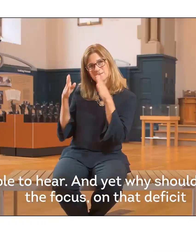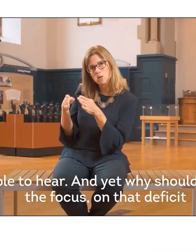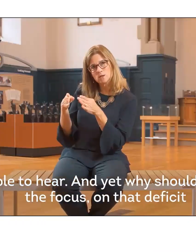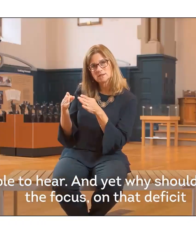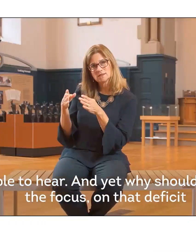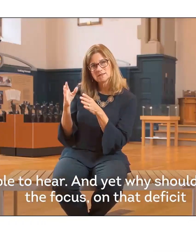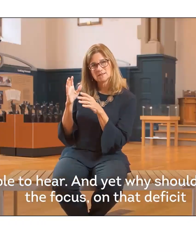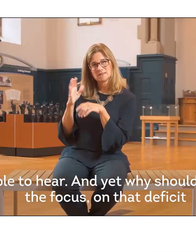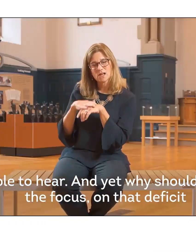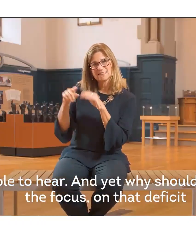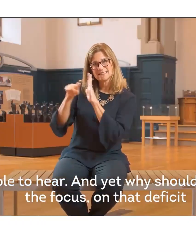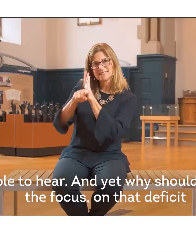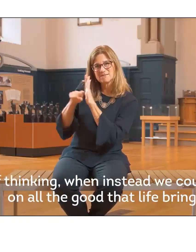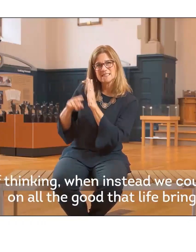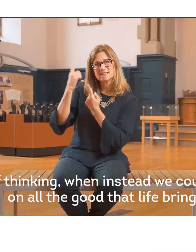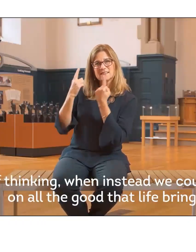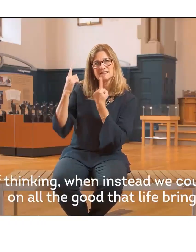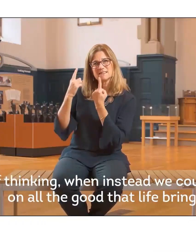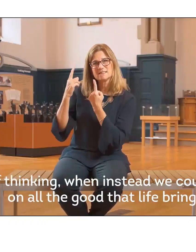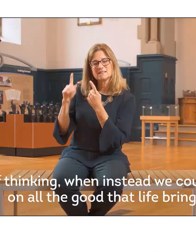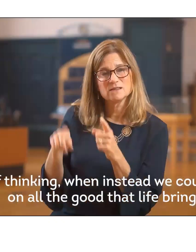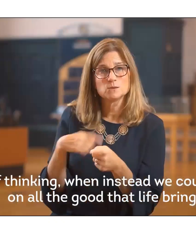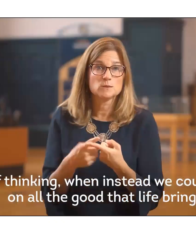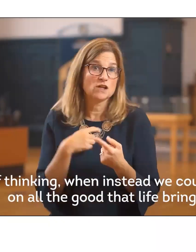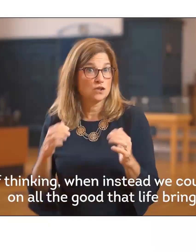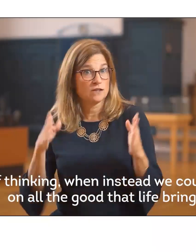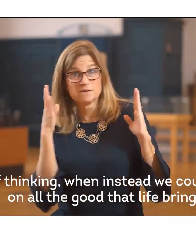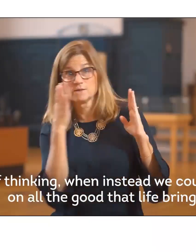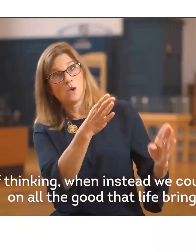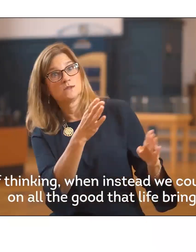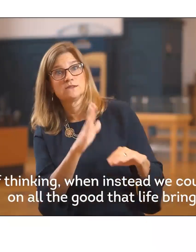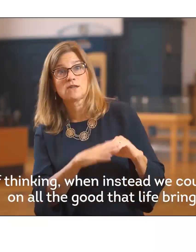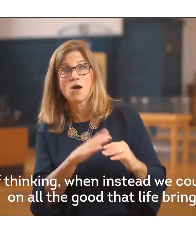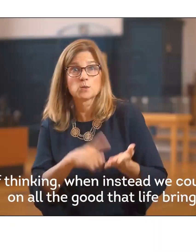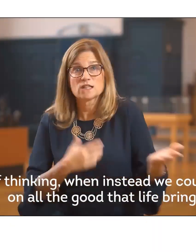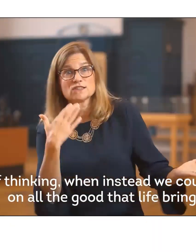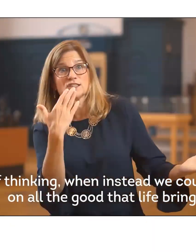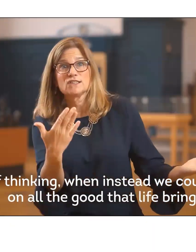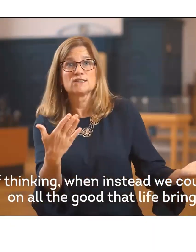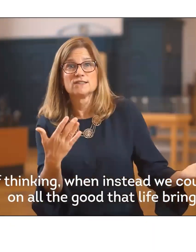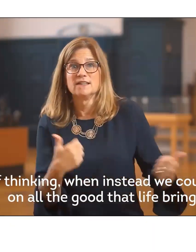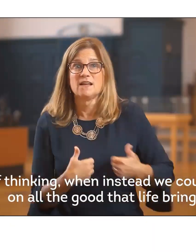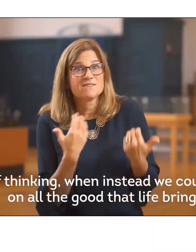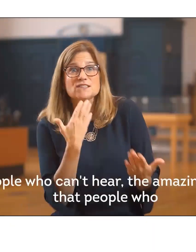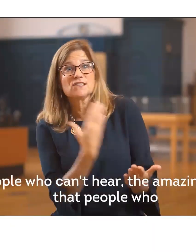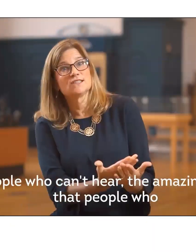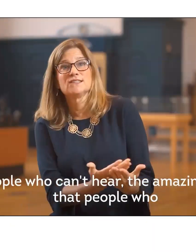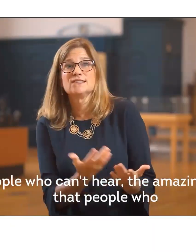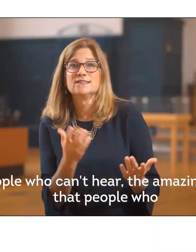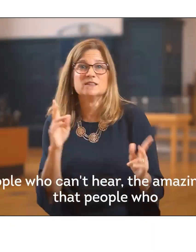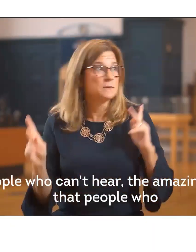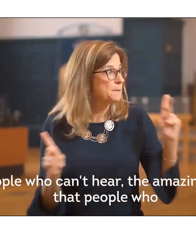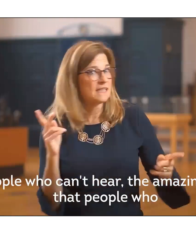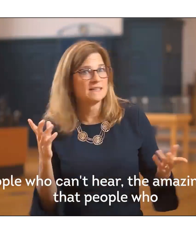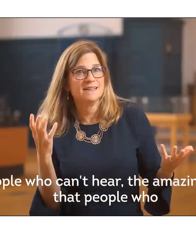the focus on that deficit way of thinking, when instead we could focus on all the good that life brings to people